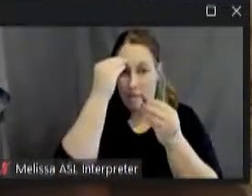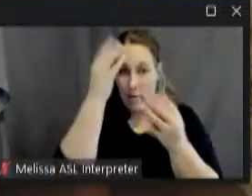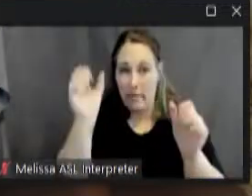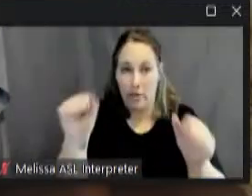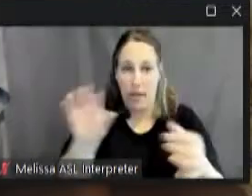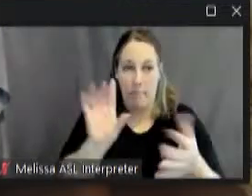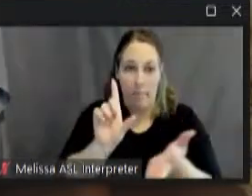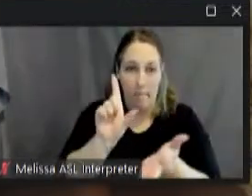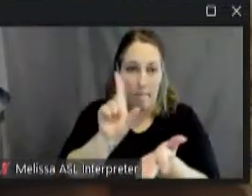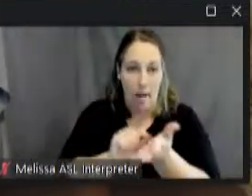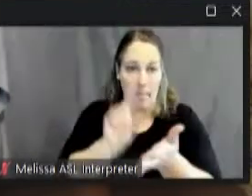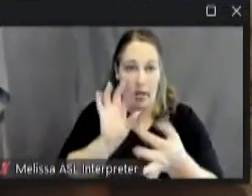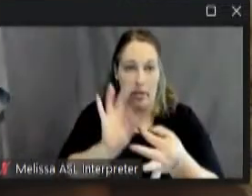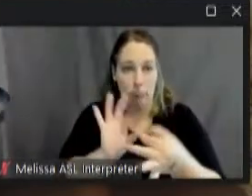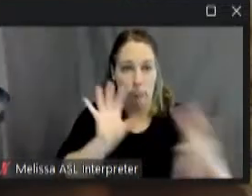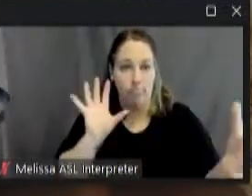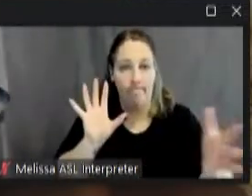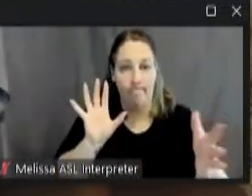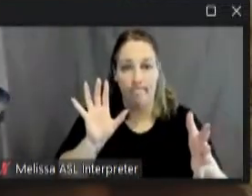wide.